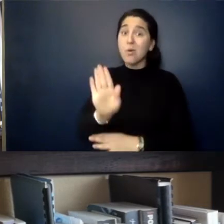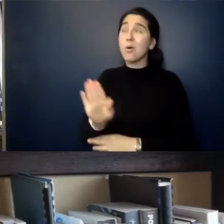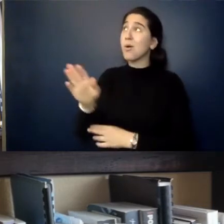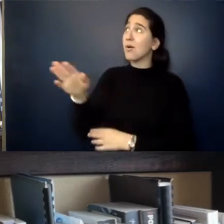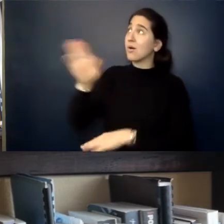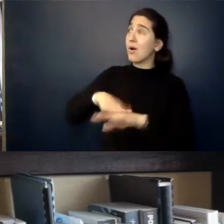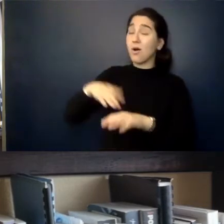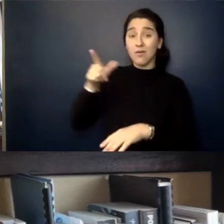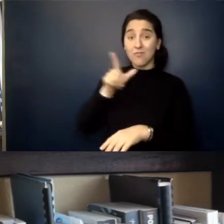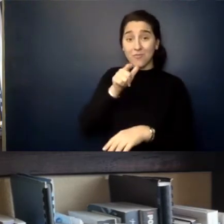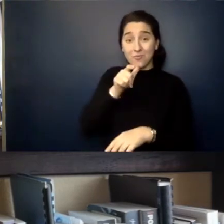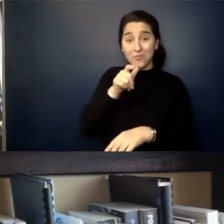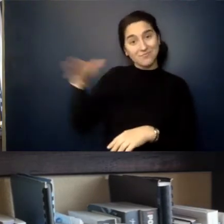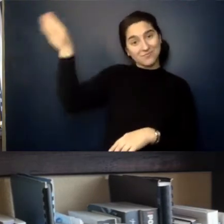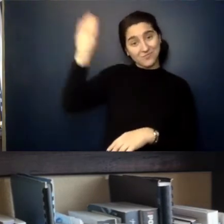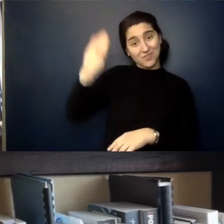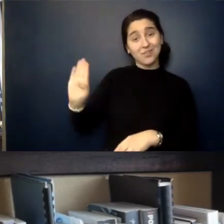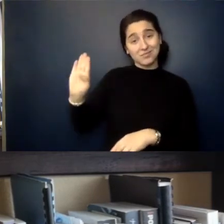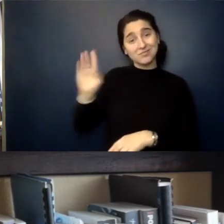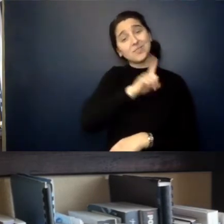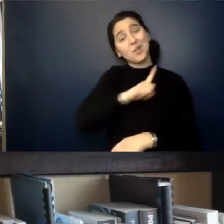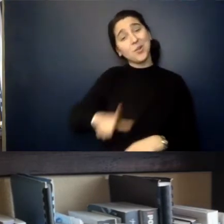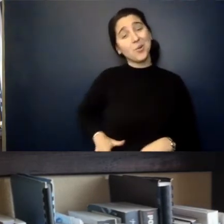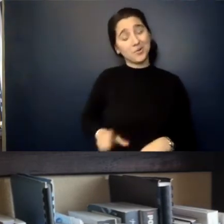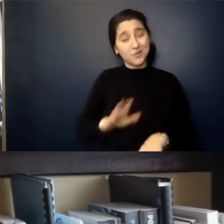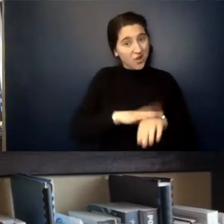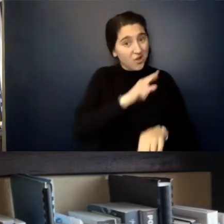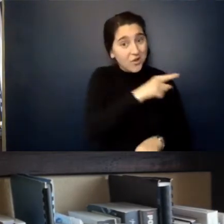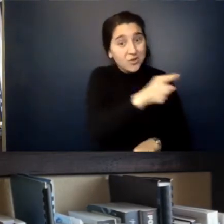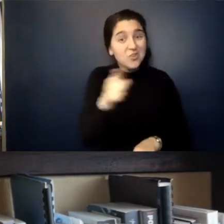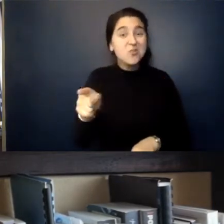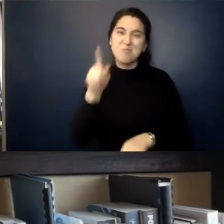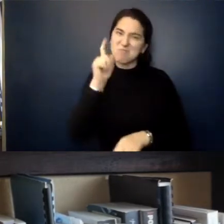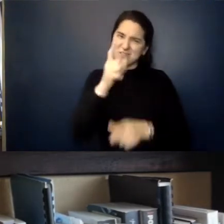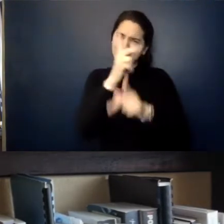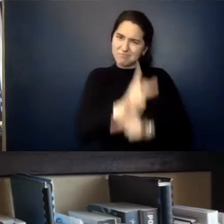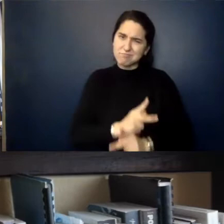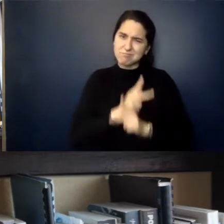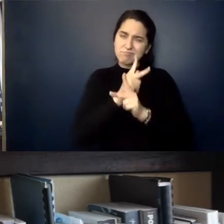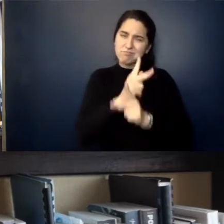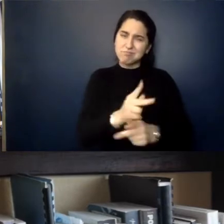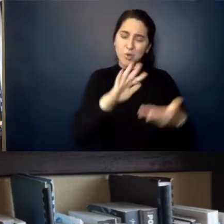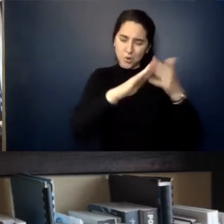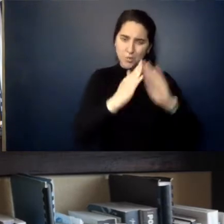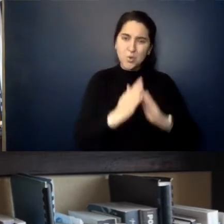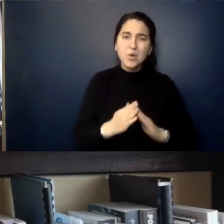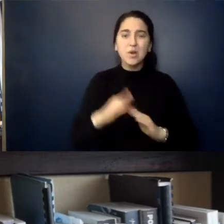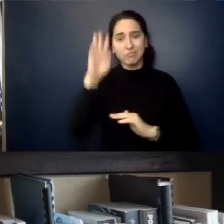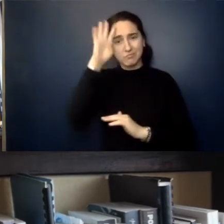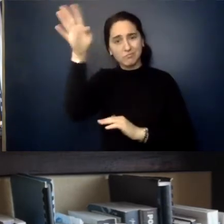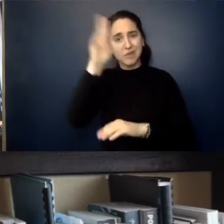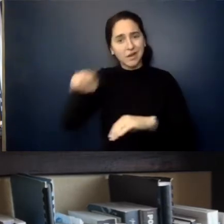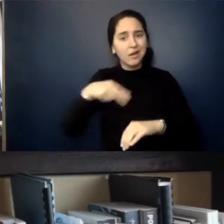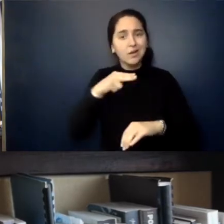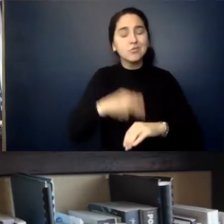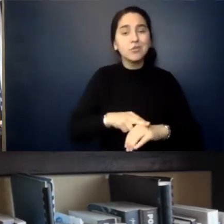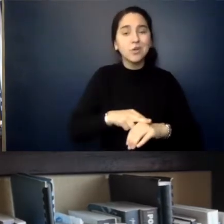that the call for confronting those who